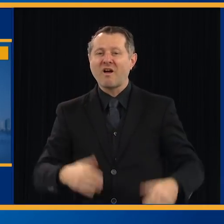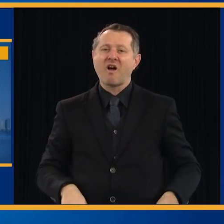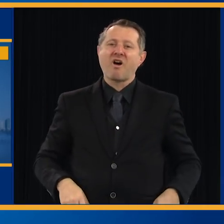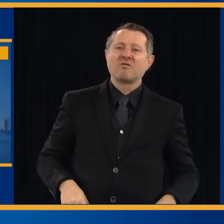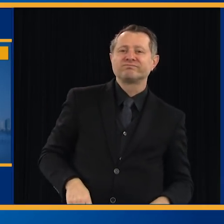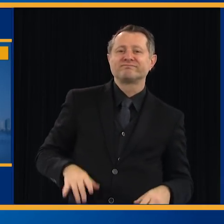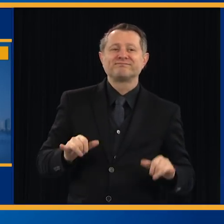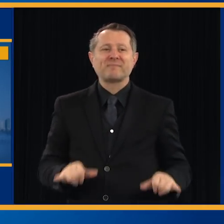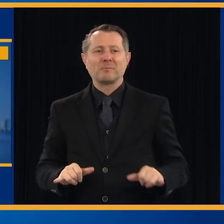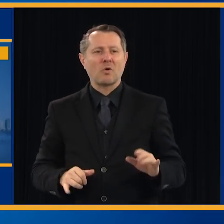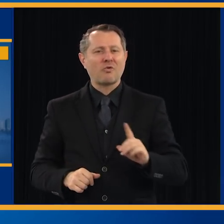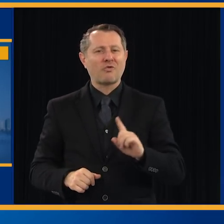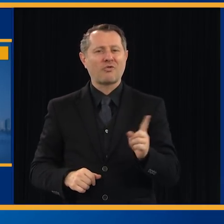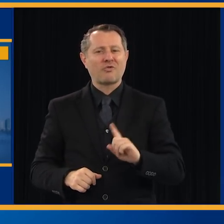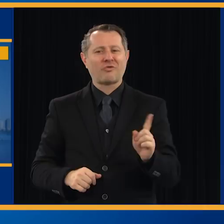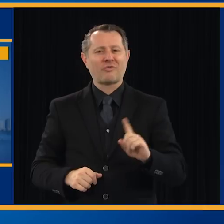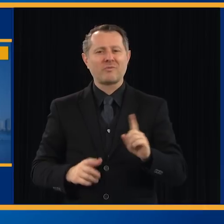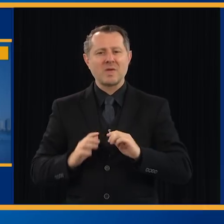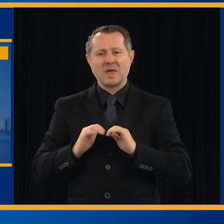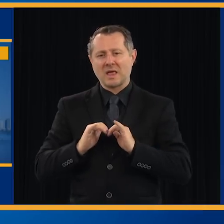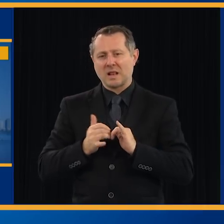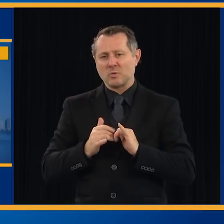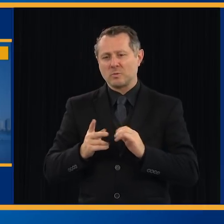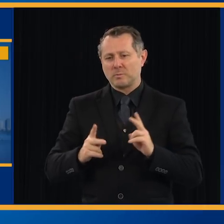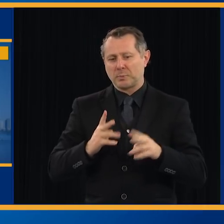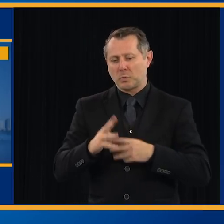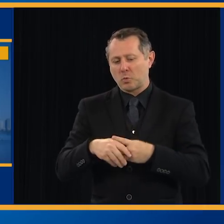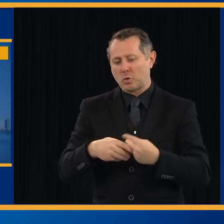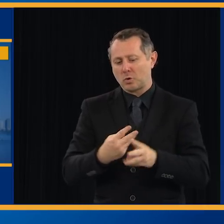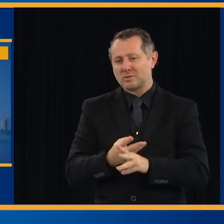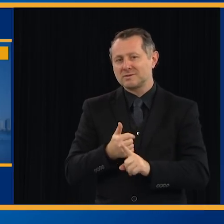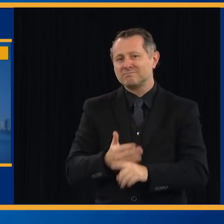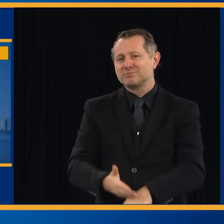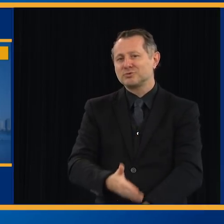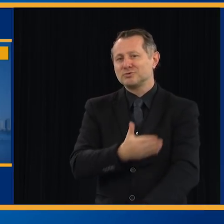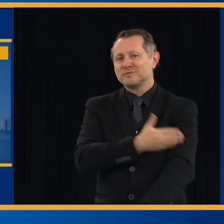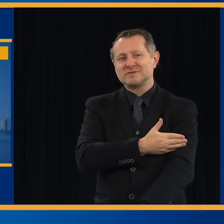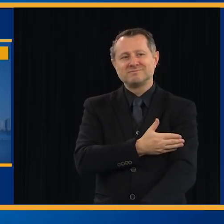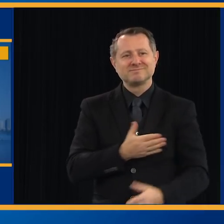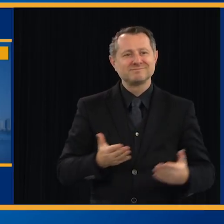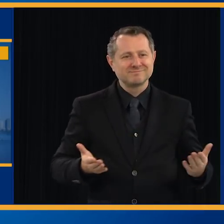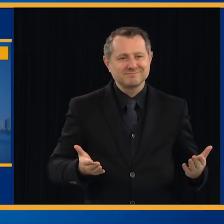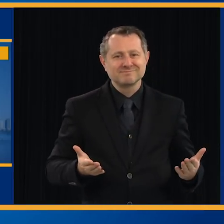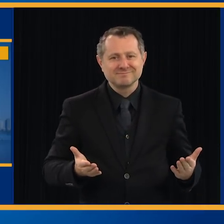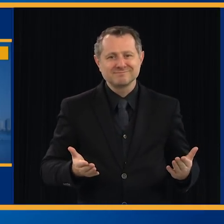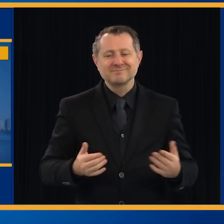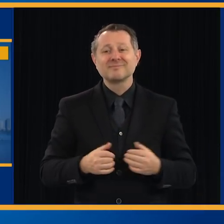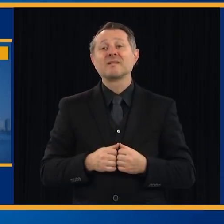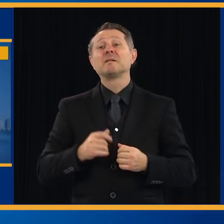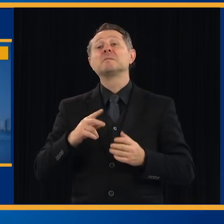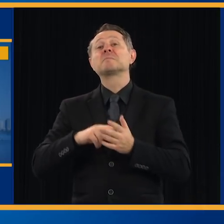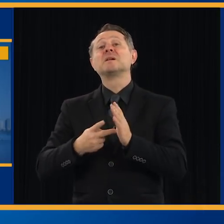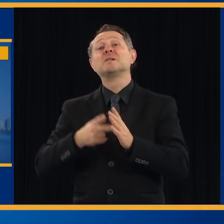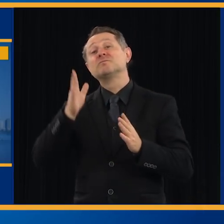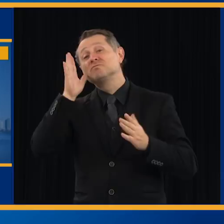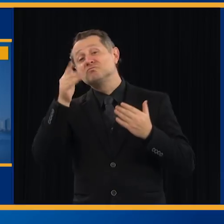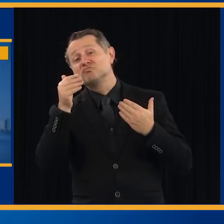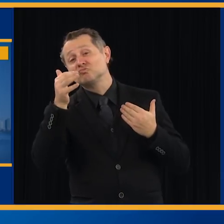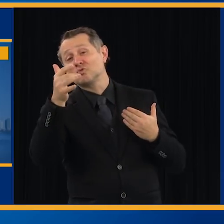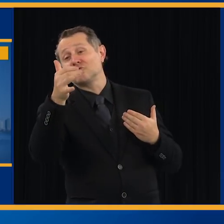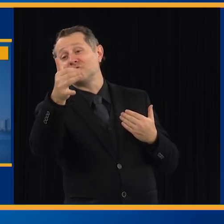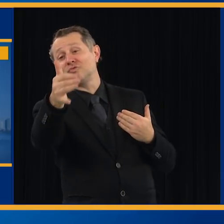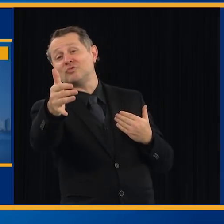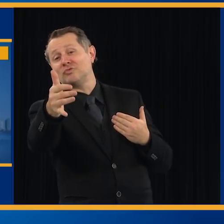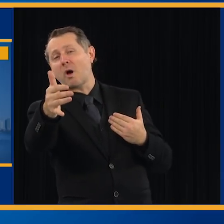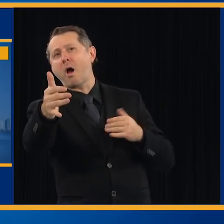It's advance. Use this as a moment in time where they look back when they write the history books and they say, boy, they went through a terrible time, but